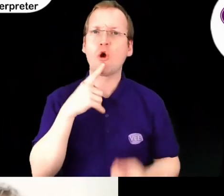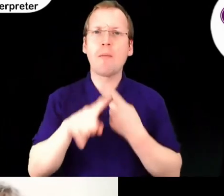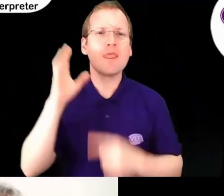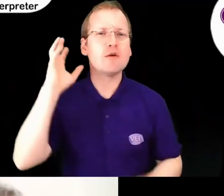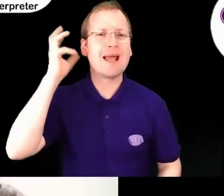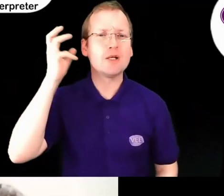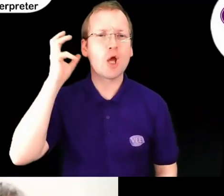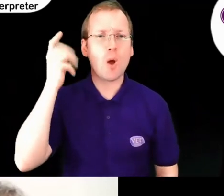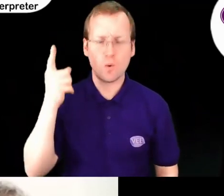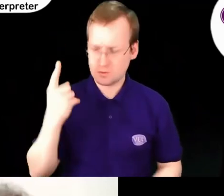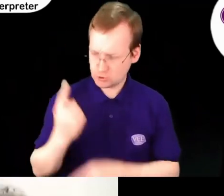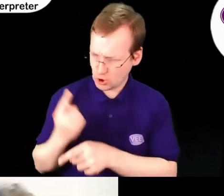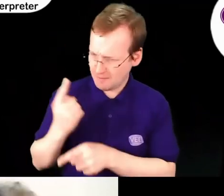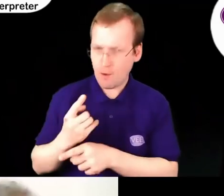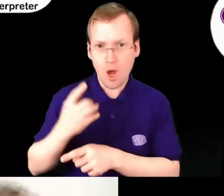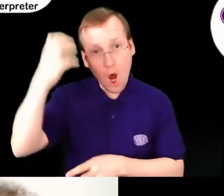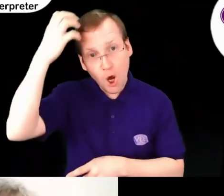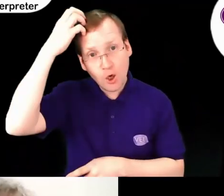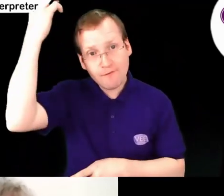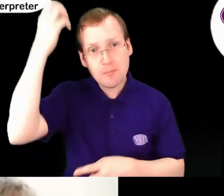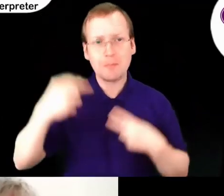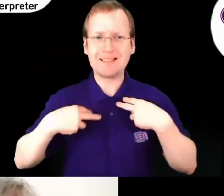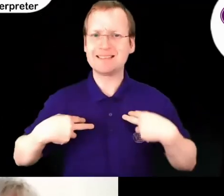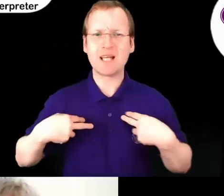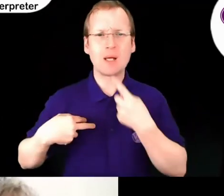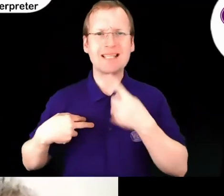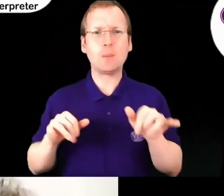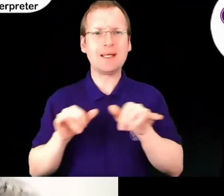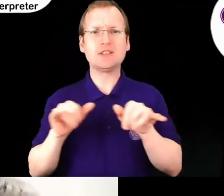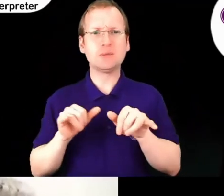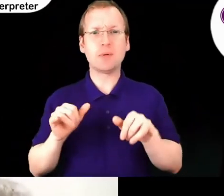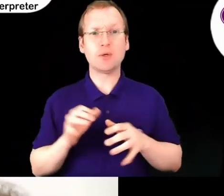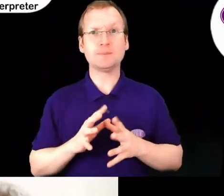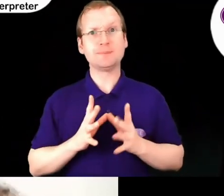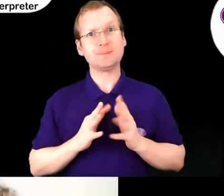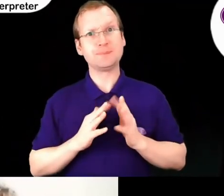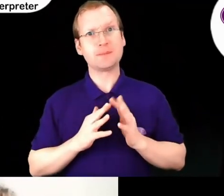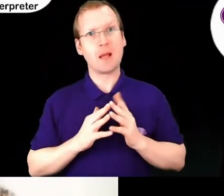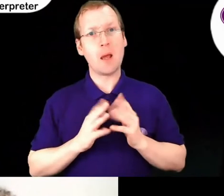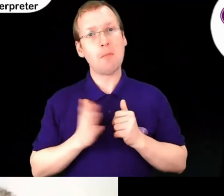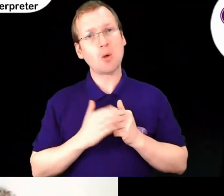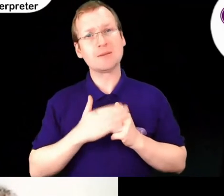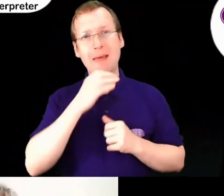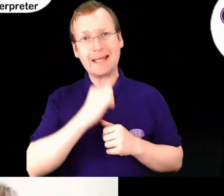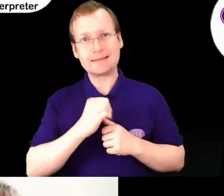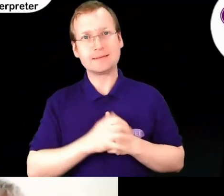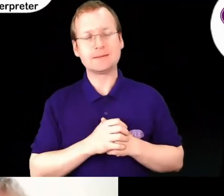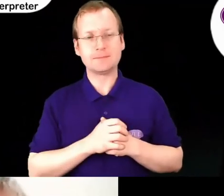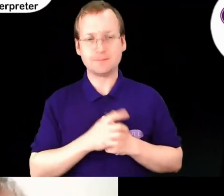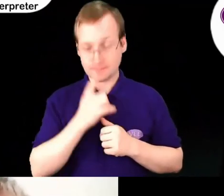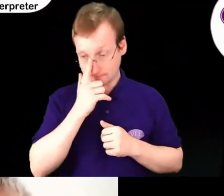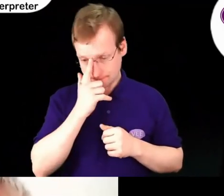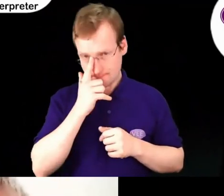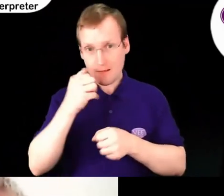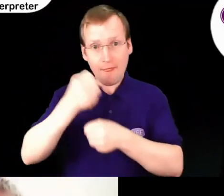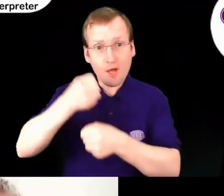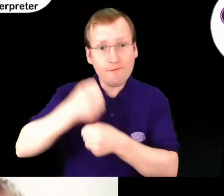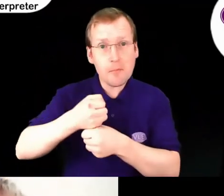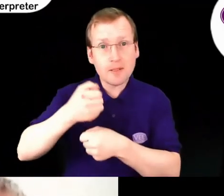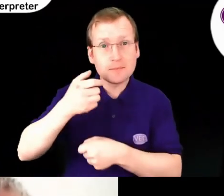where someone was talking about a government minister. I won't mention which one. They're all lovely men, mostly. And the government minister was